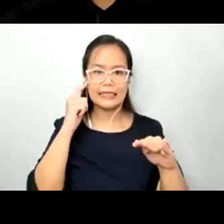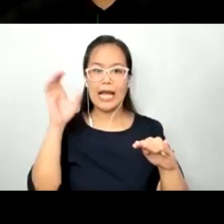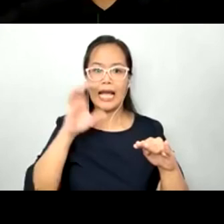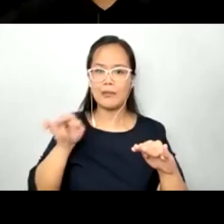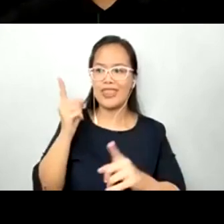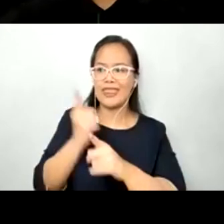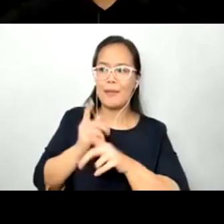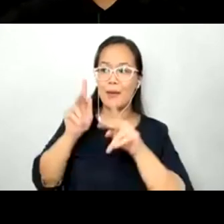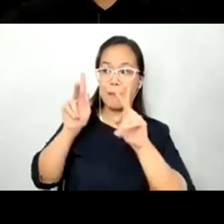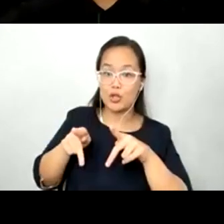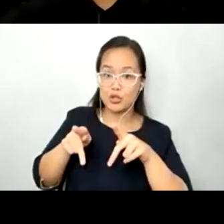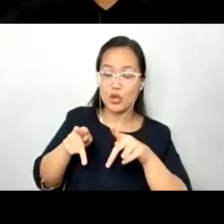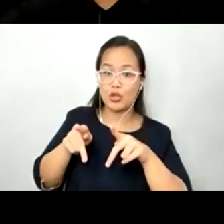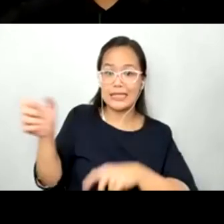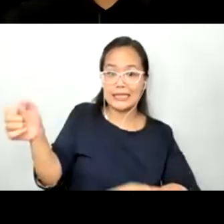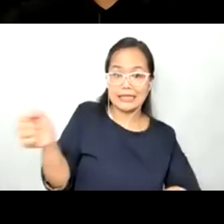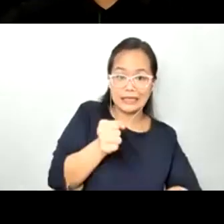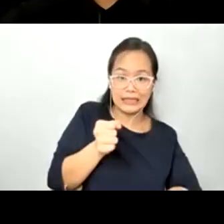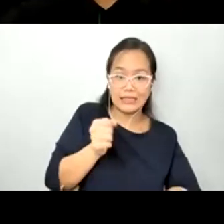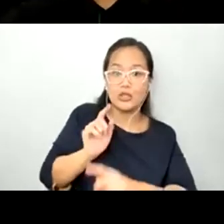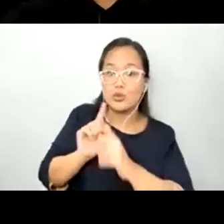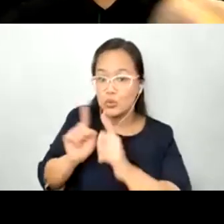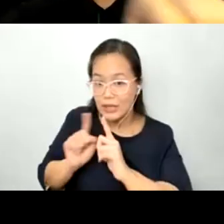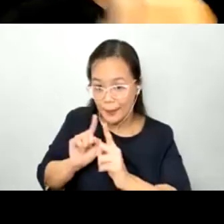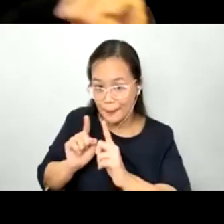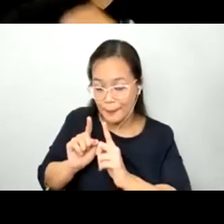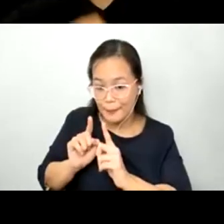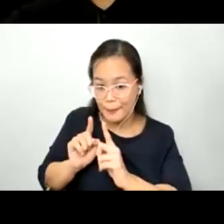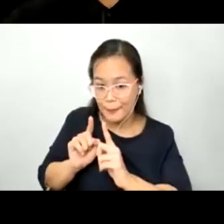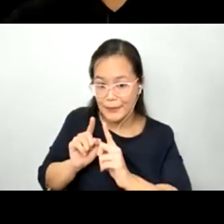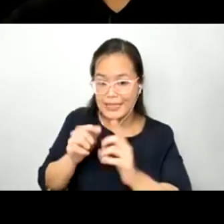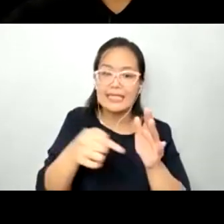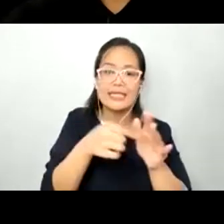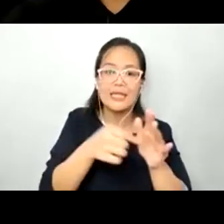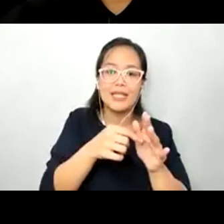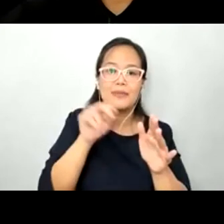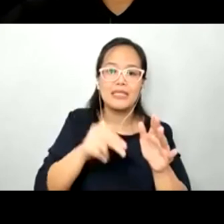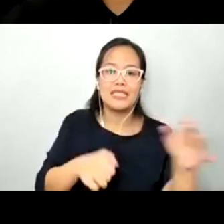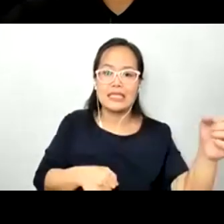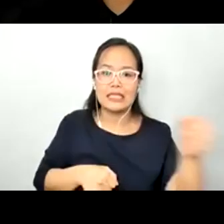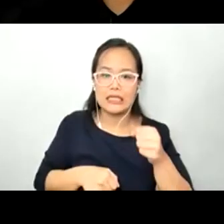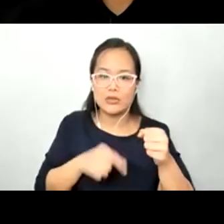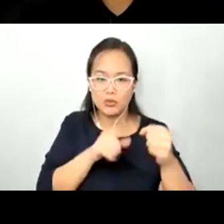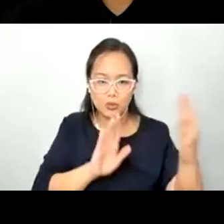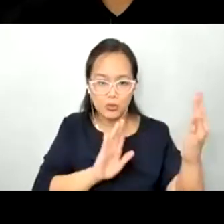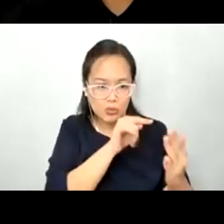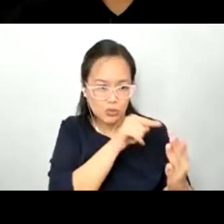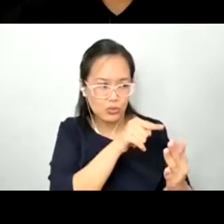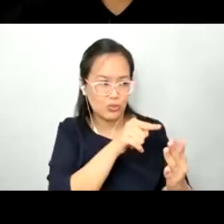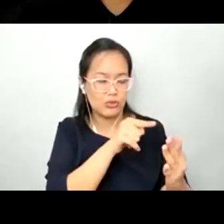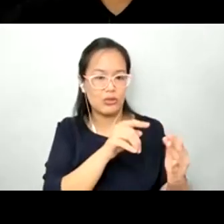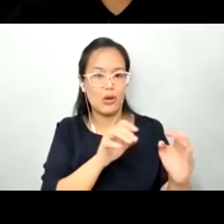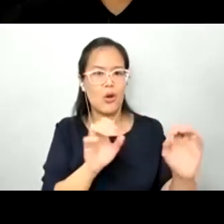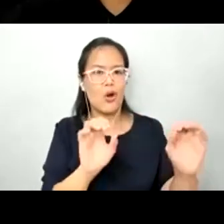people to talk to. So as Teacher Therese said a while ago, sometimes we have to get people or approach people who